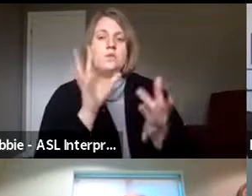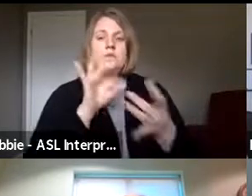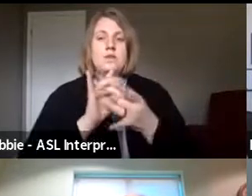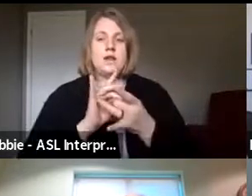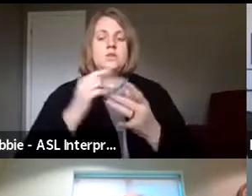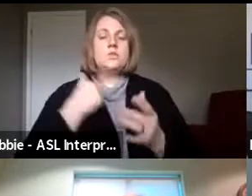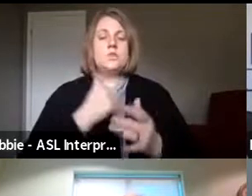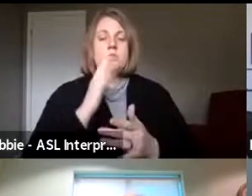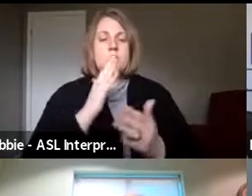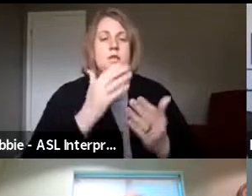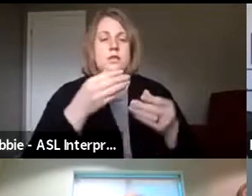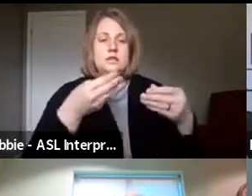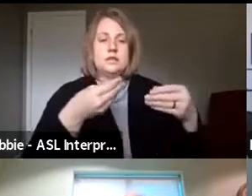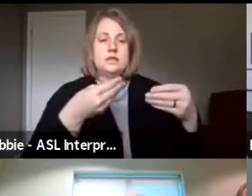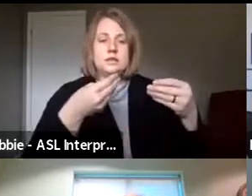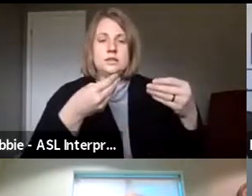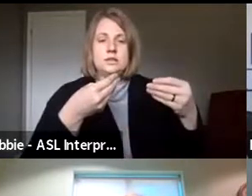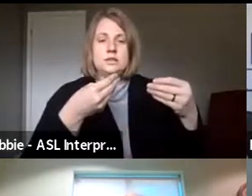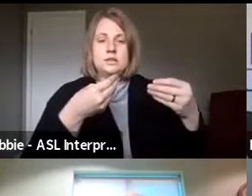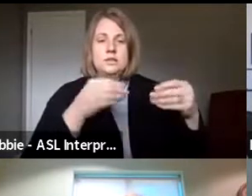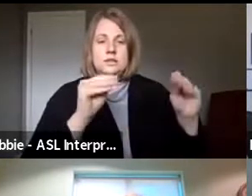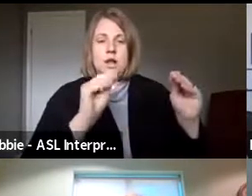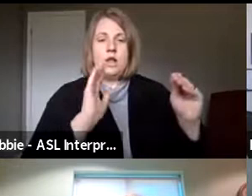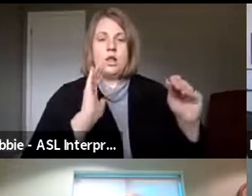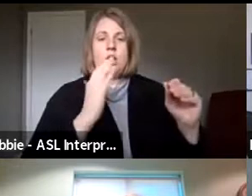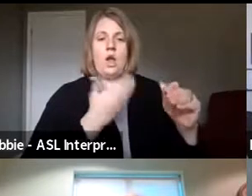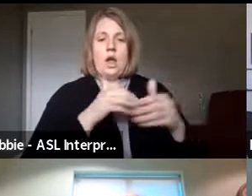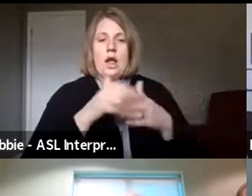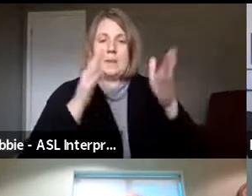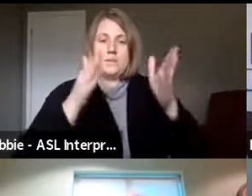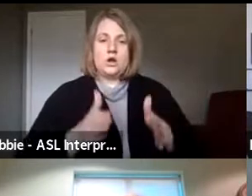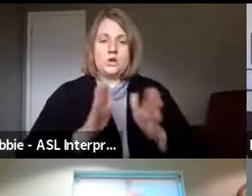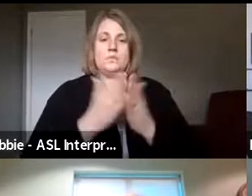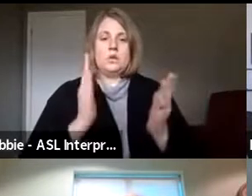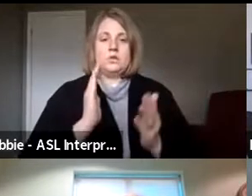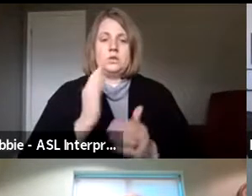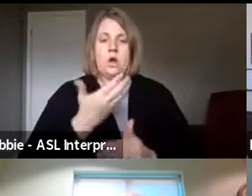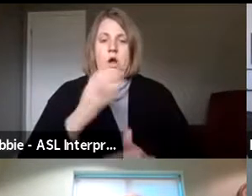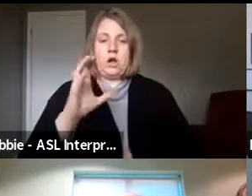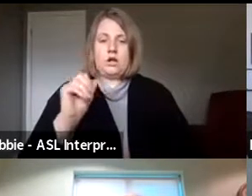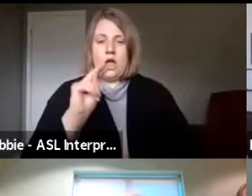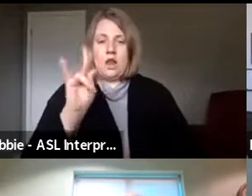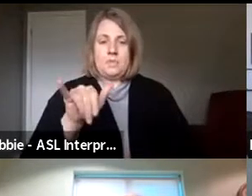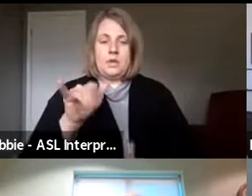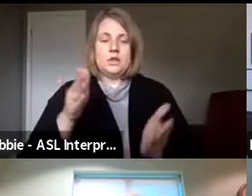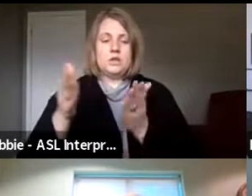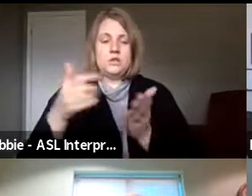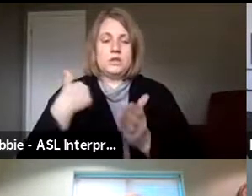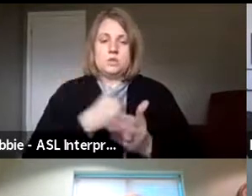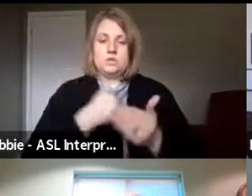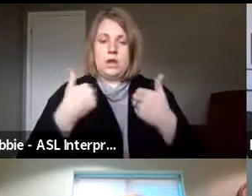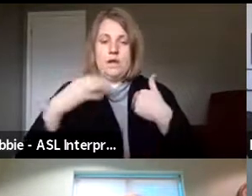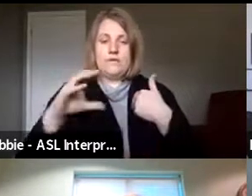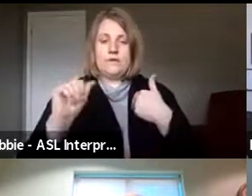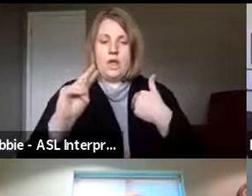So we will sell our Hoopla books, we will sell our in-person books, we will sell our Canopy services because we have Canopy.